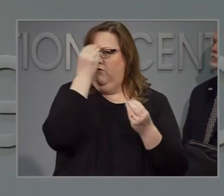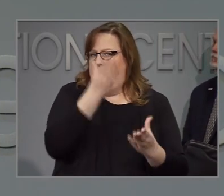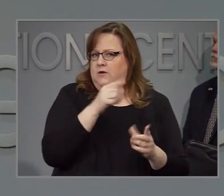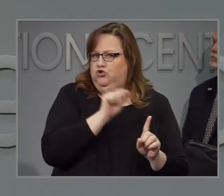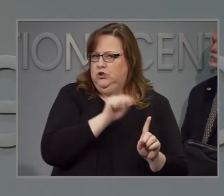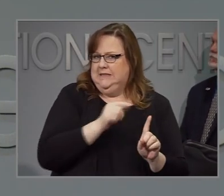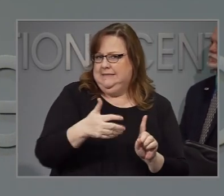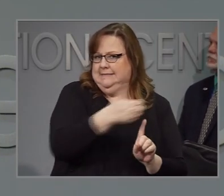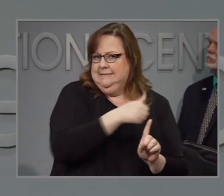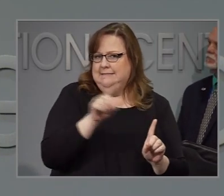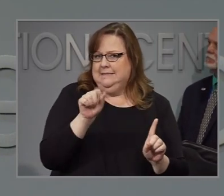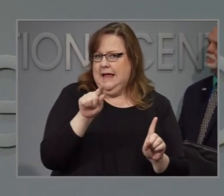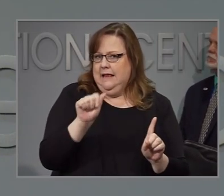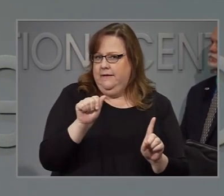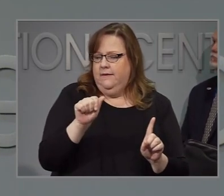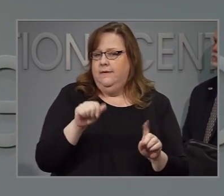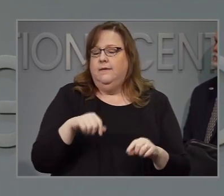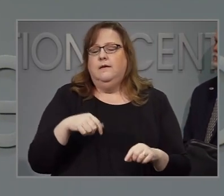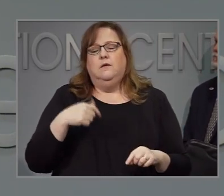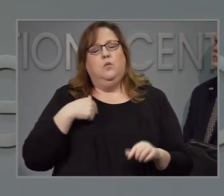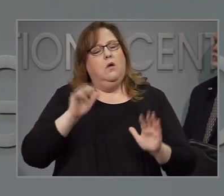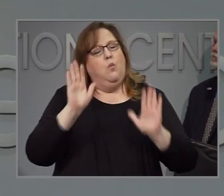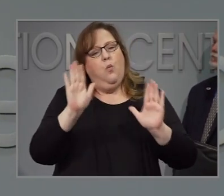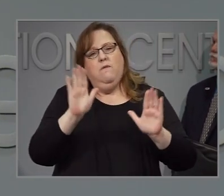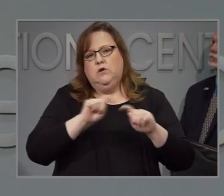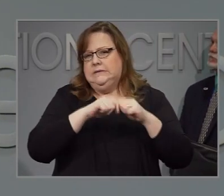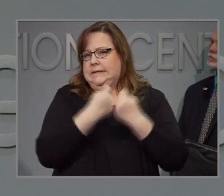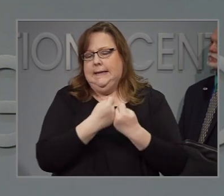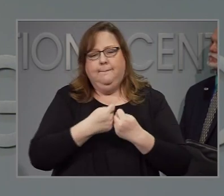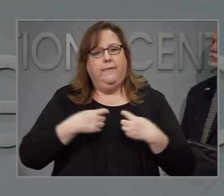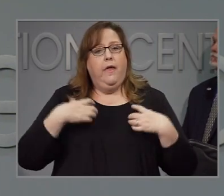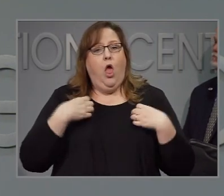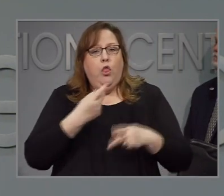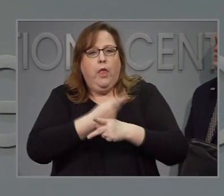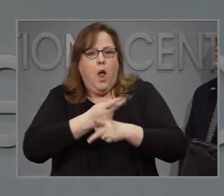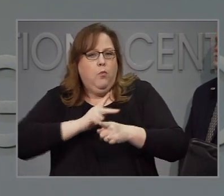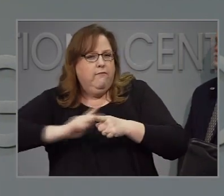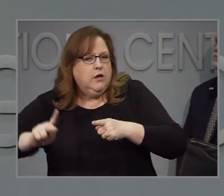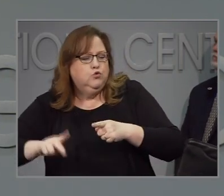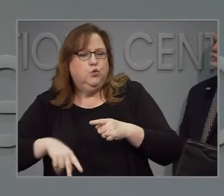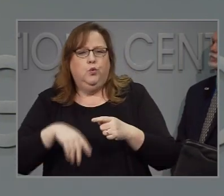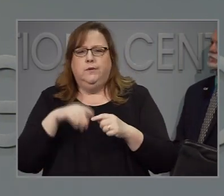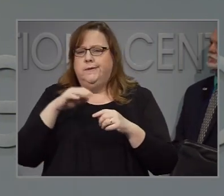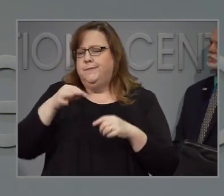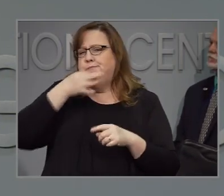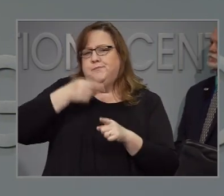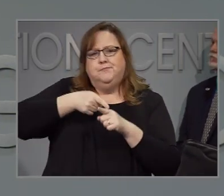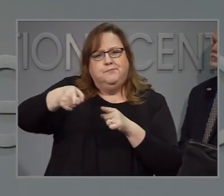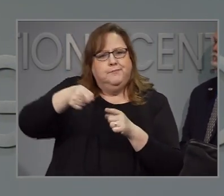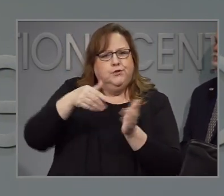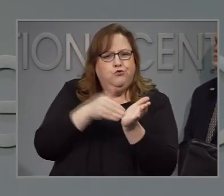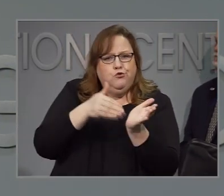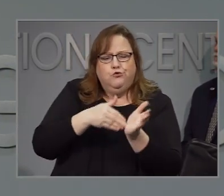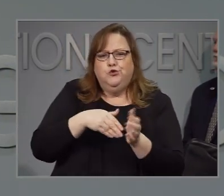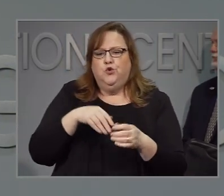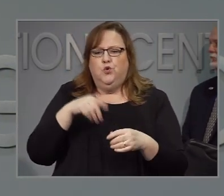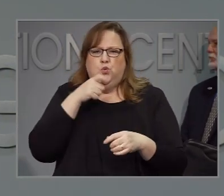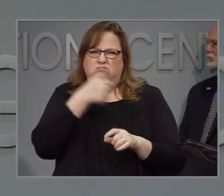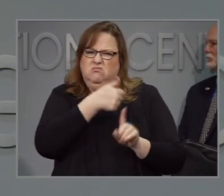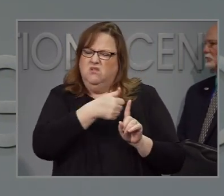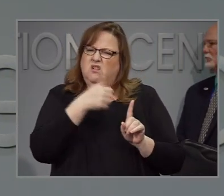We've got an outstanding team of healthcare professionals and expert doctors and infectious disease professionals